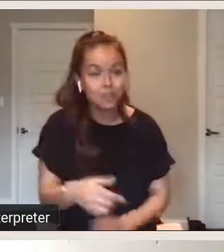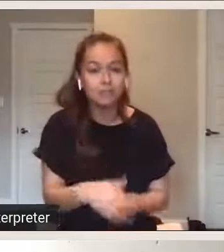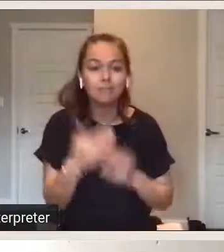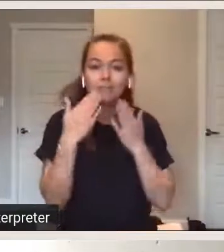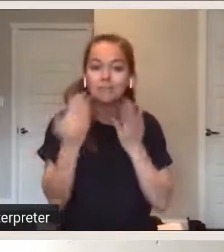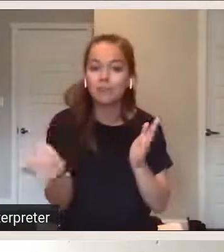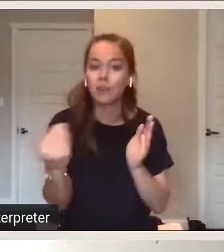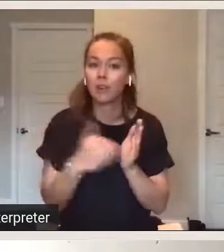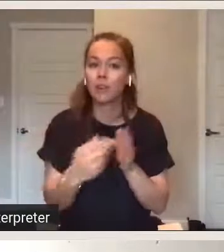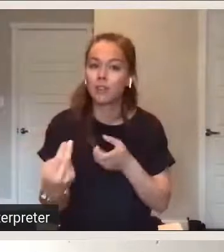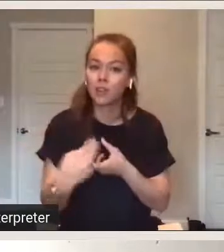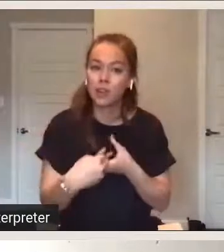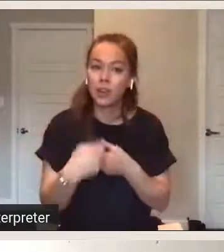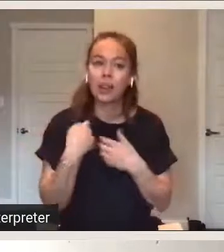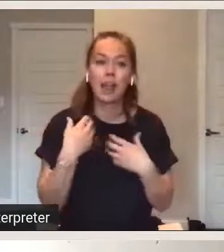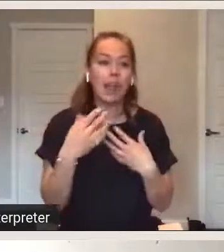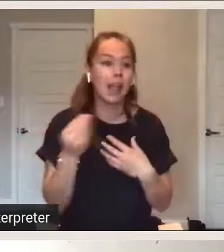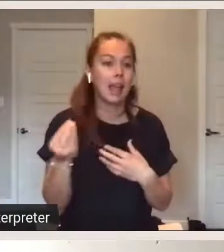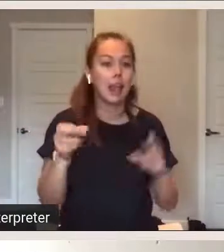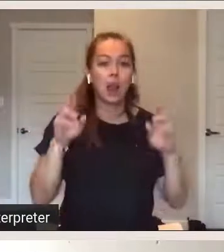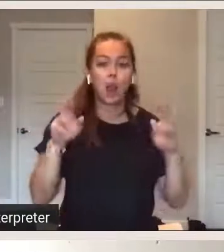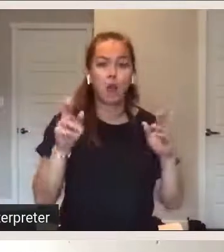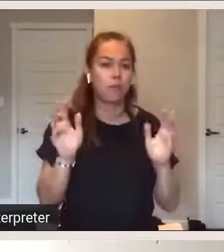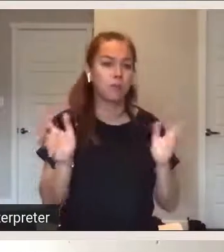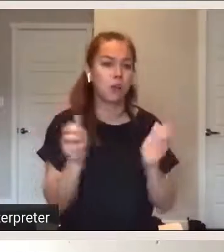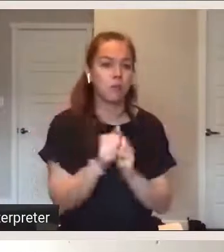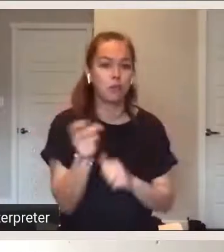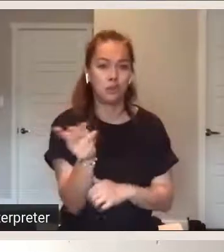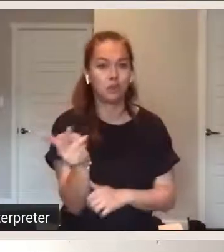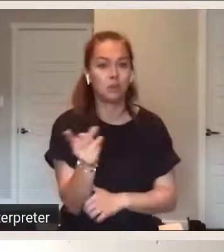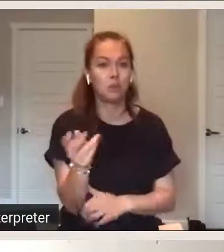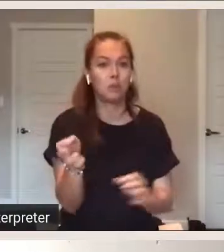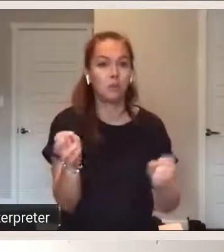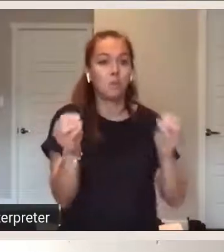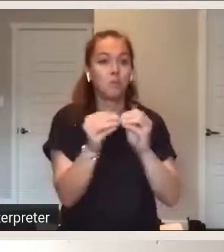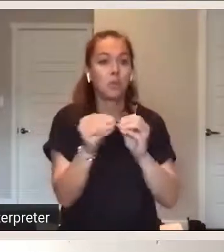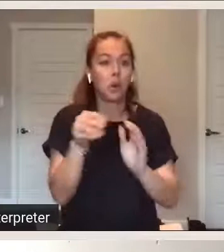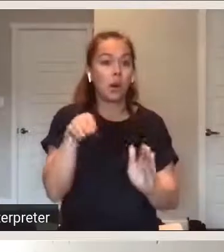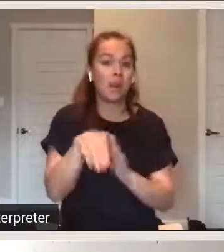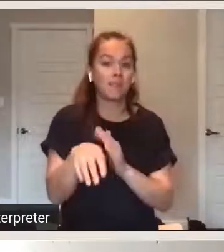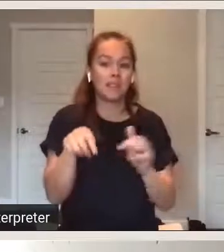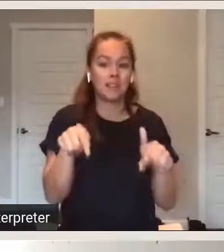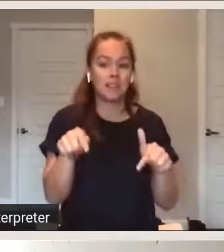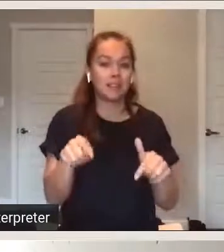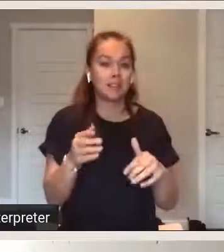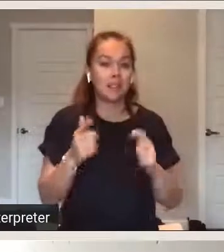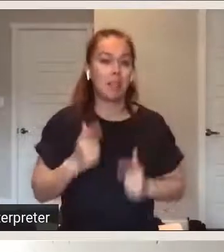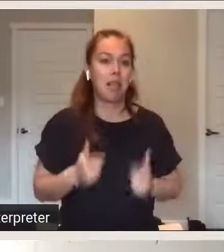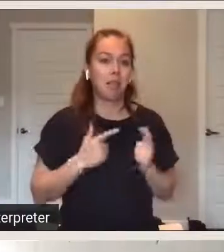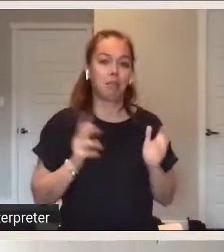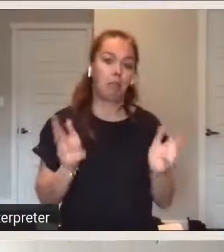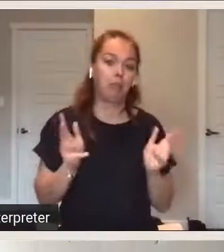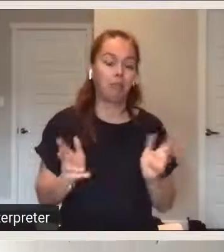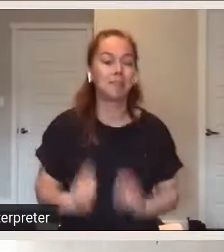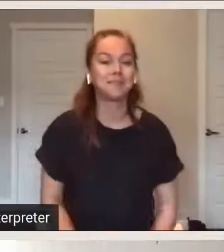and I hope to talk to you both about the film more after this, I guess, live. For